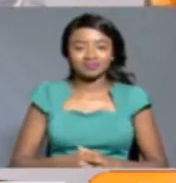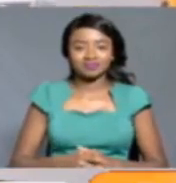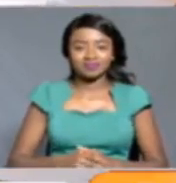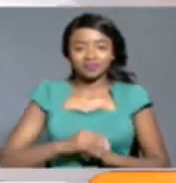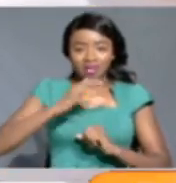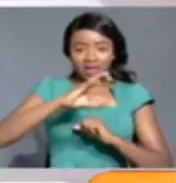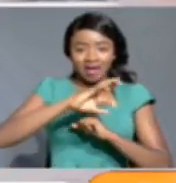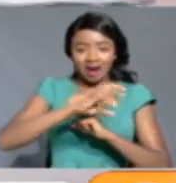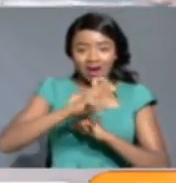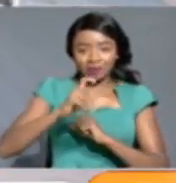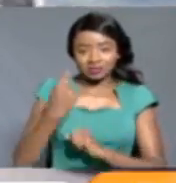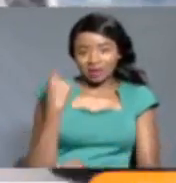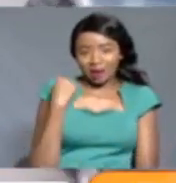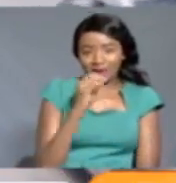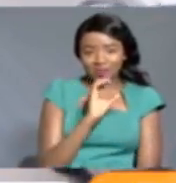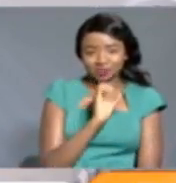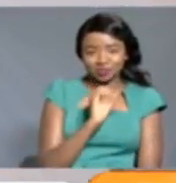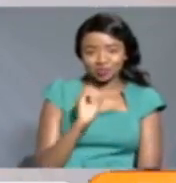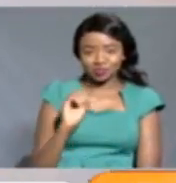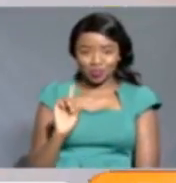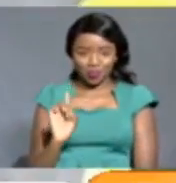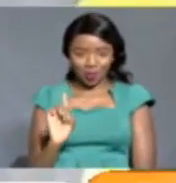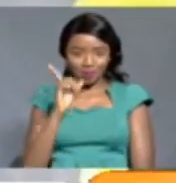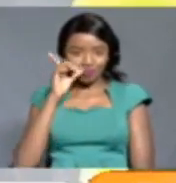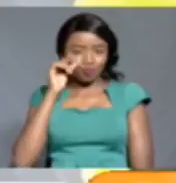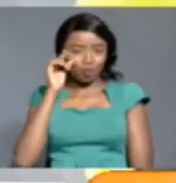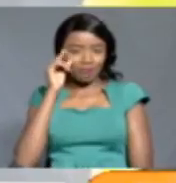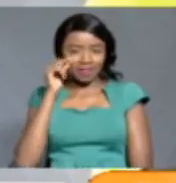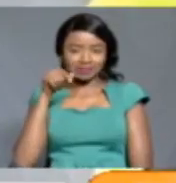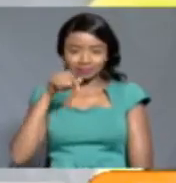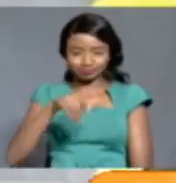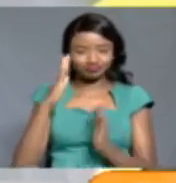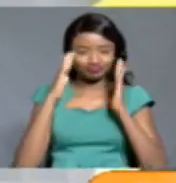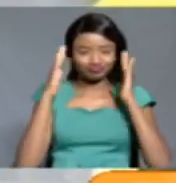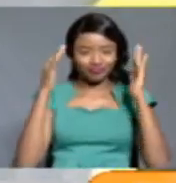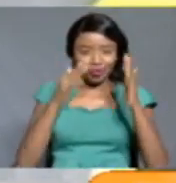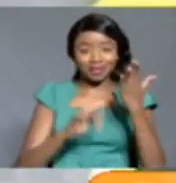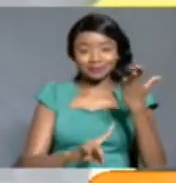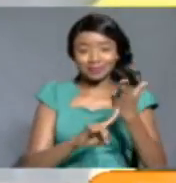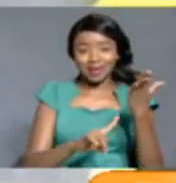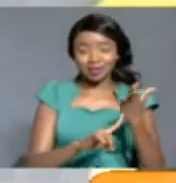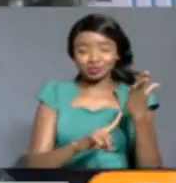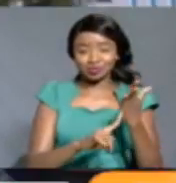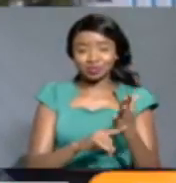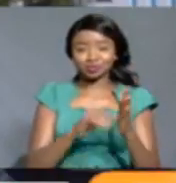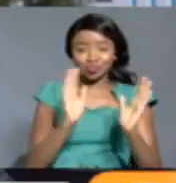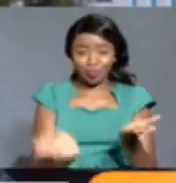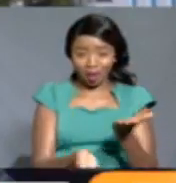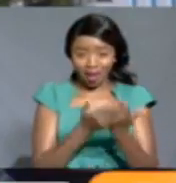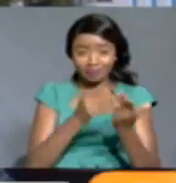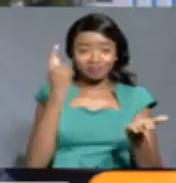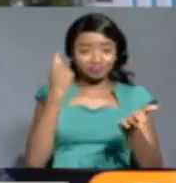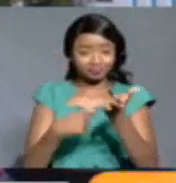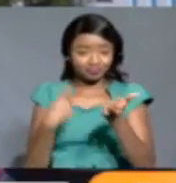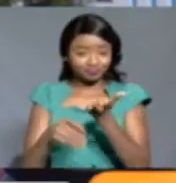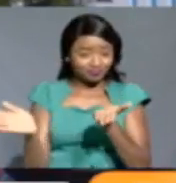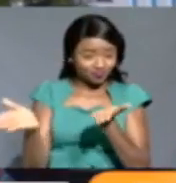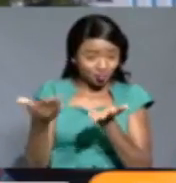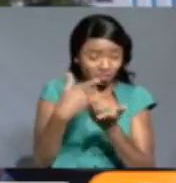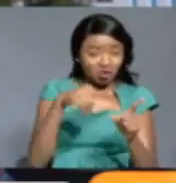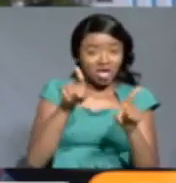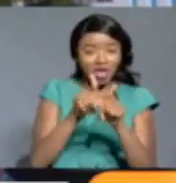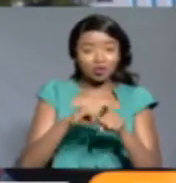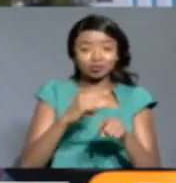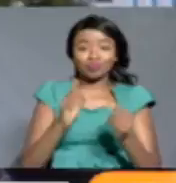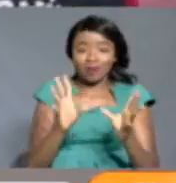County number 001 Mombasa has embarked on electronic vehicle parking program to boost its revenue collection and rolling out